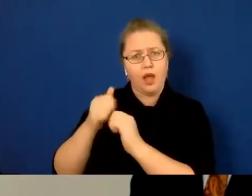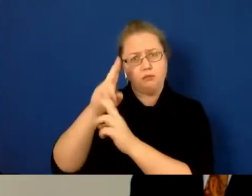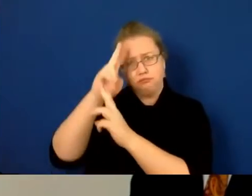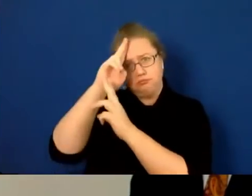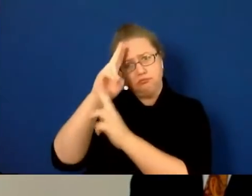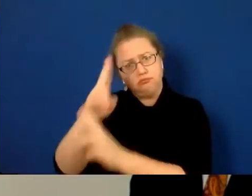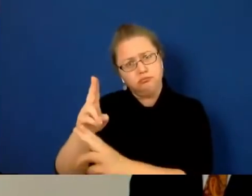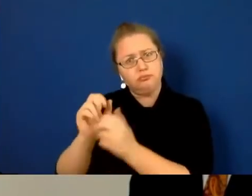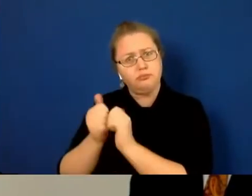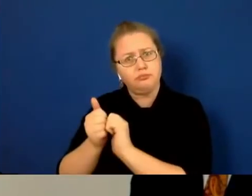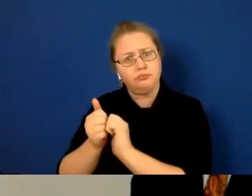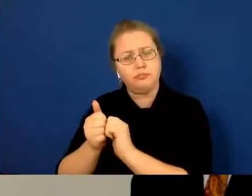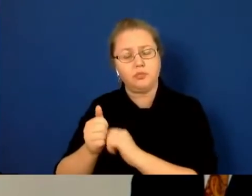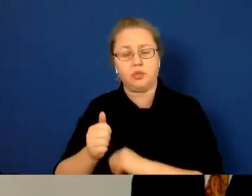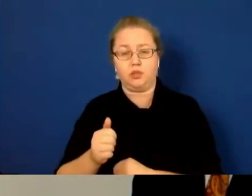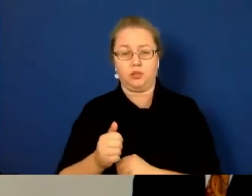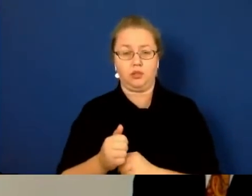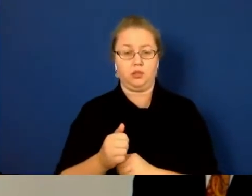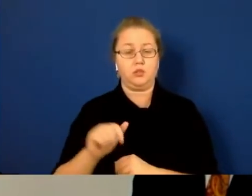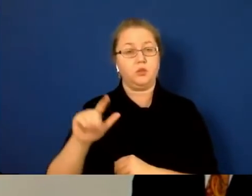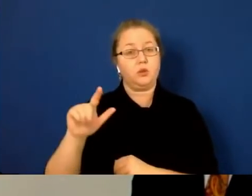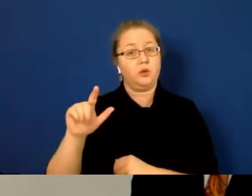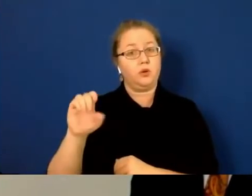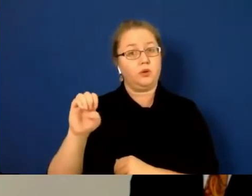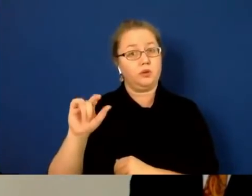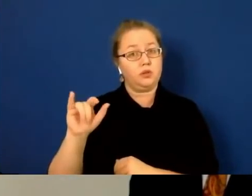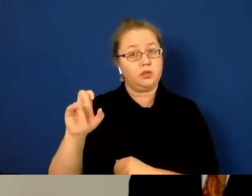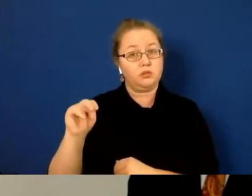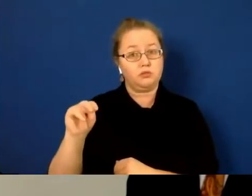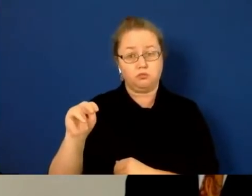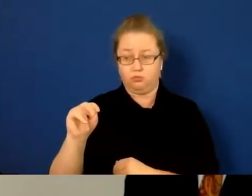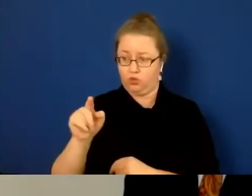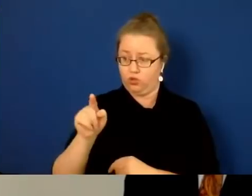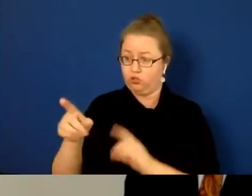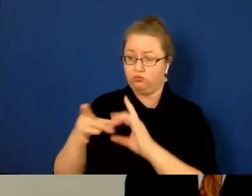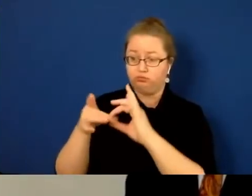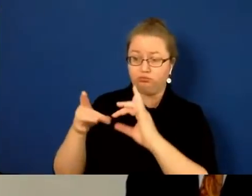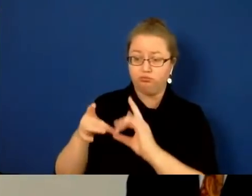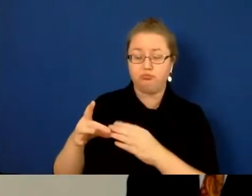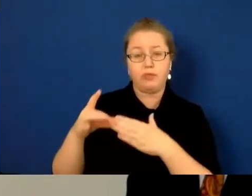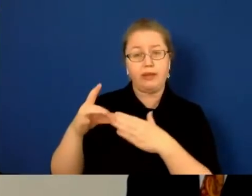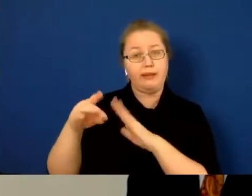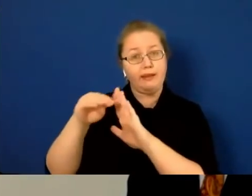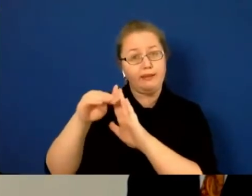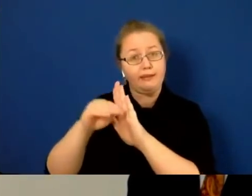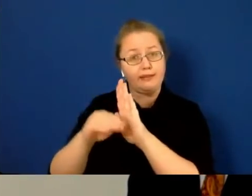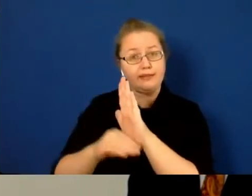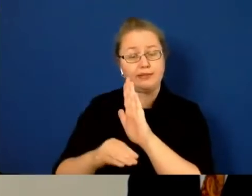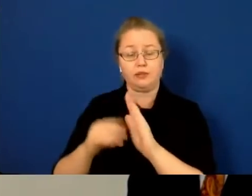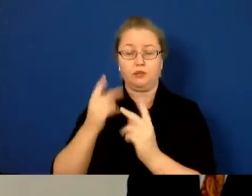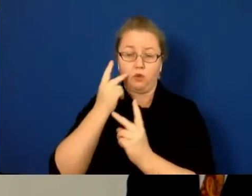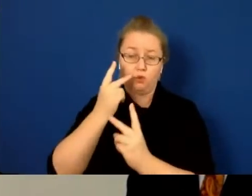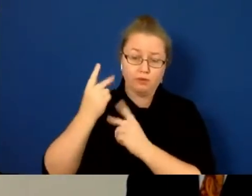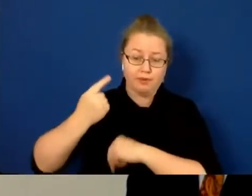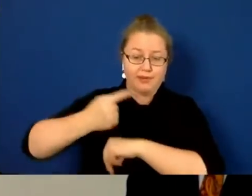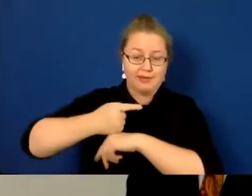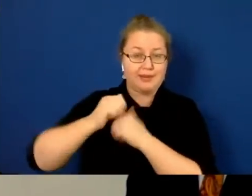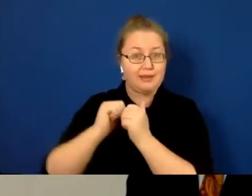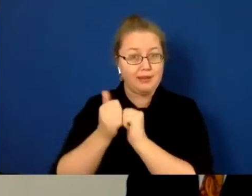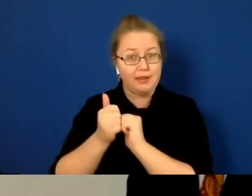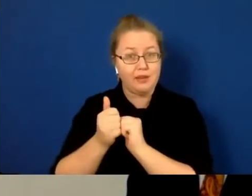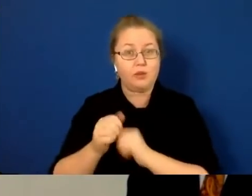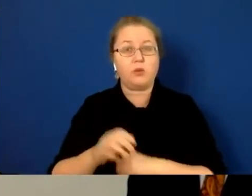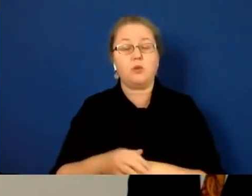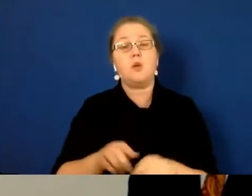Next question is from Ashley Wadwani, Black Press. Hi. Remembrance Day, as you mentioned, is